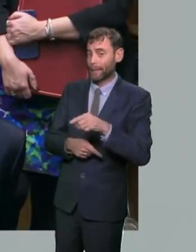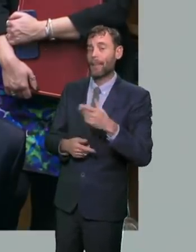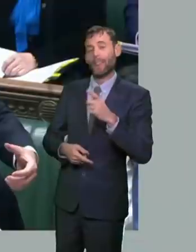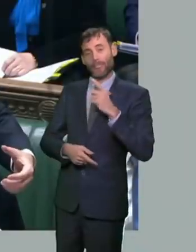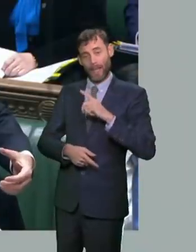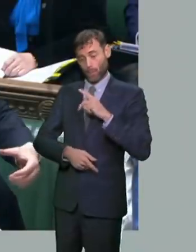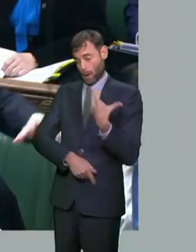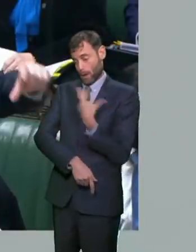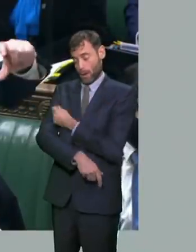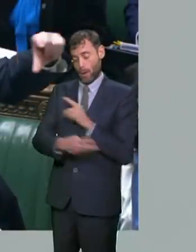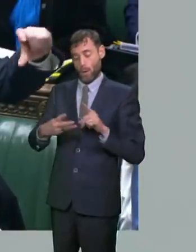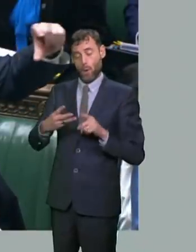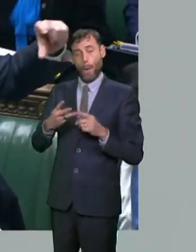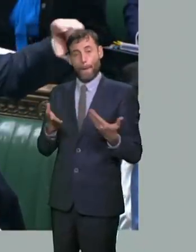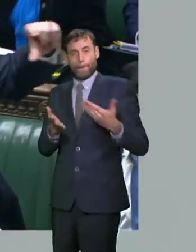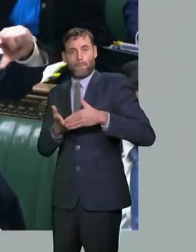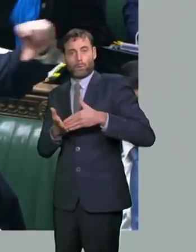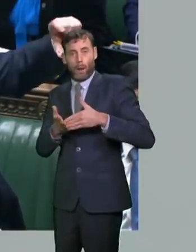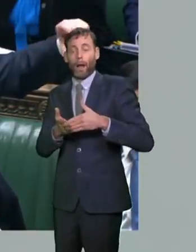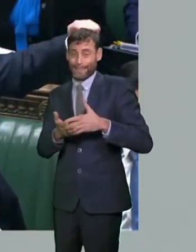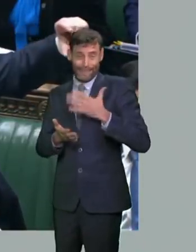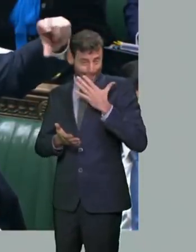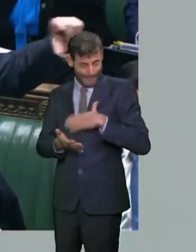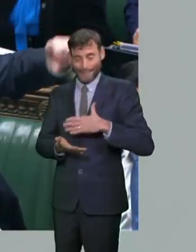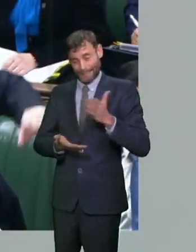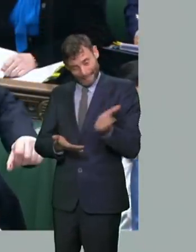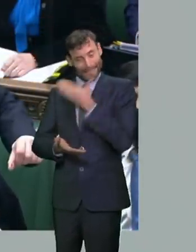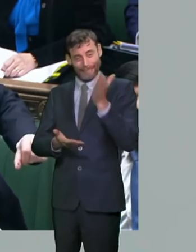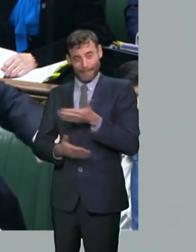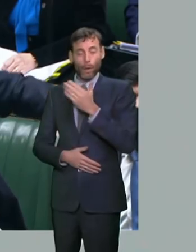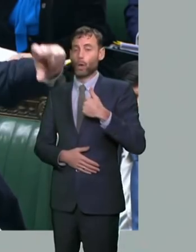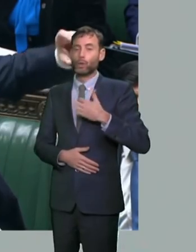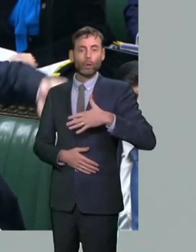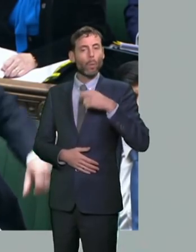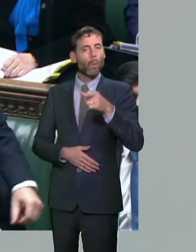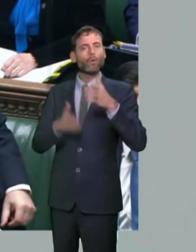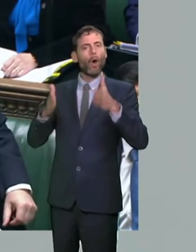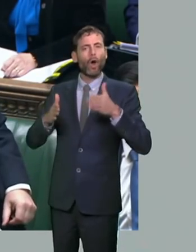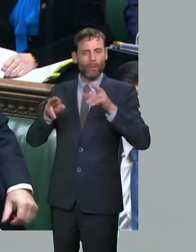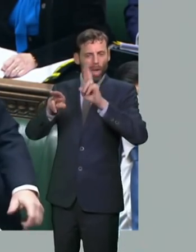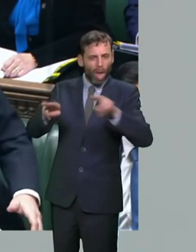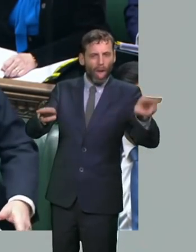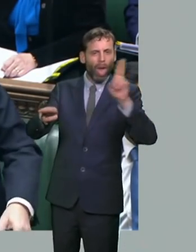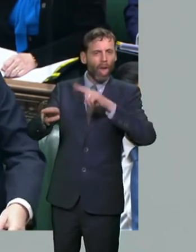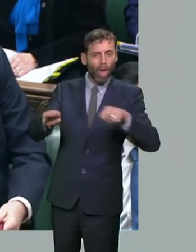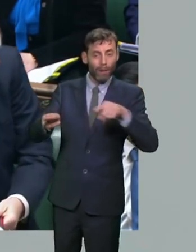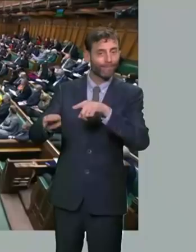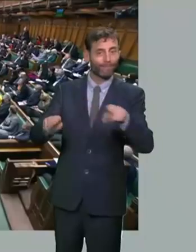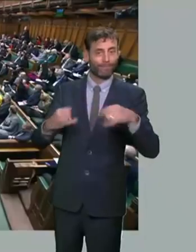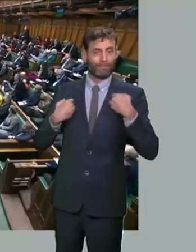booster programme is so vital, because we don't want those beds filled with COVID patients, and we don't want delayed discharges